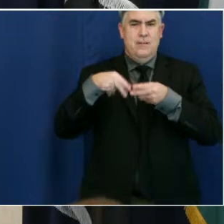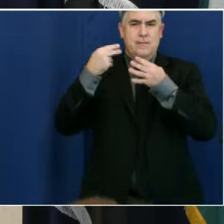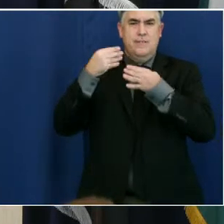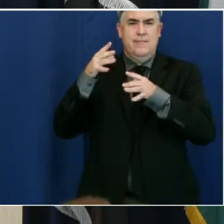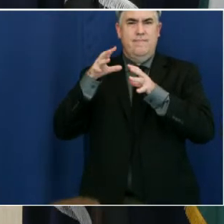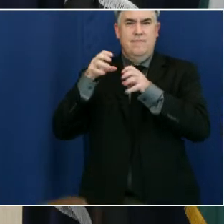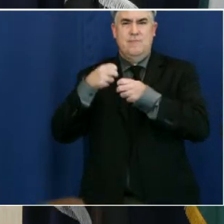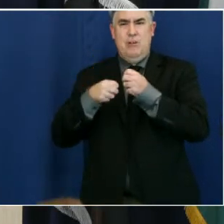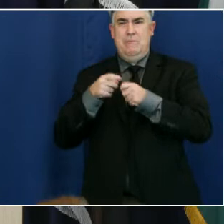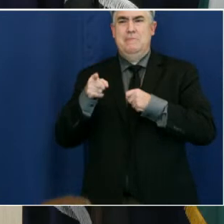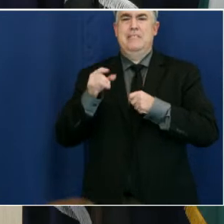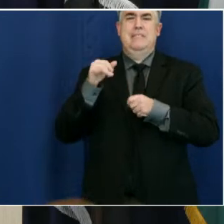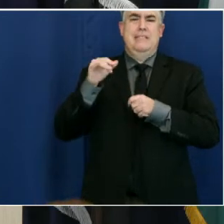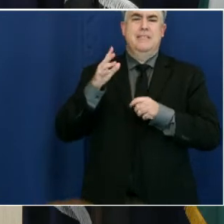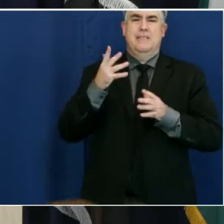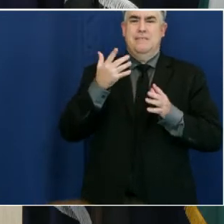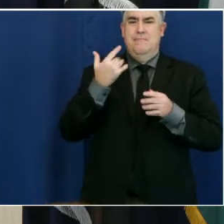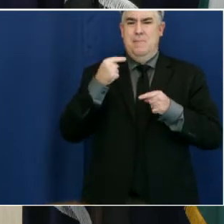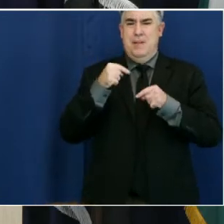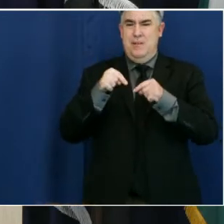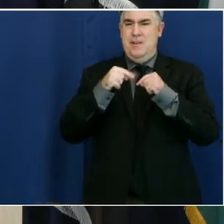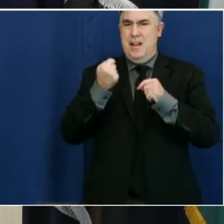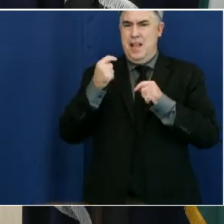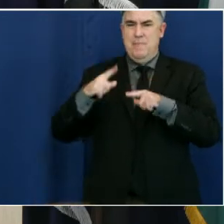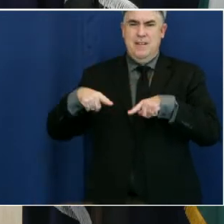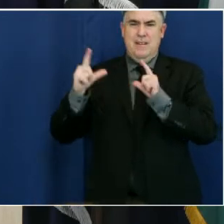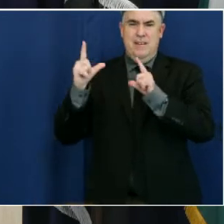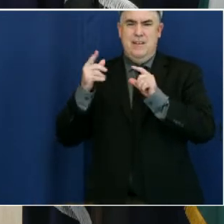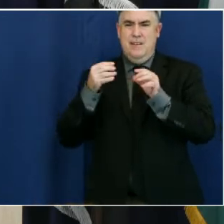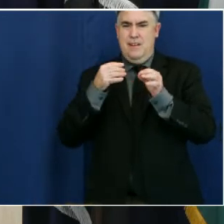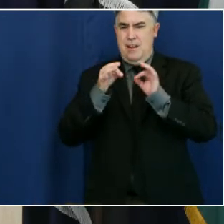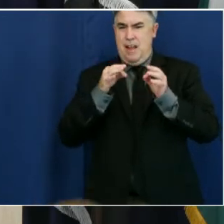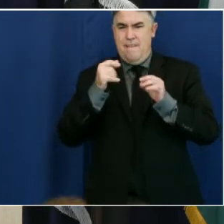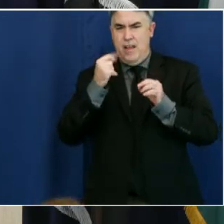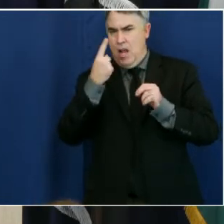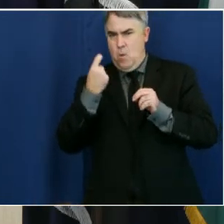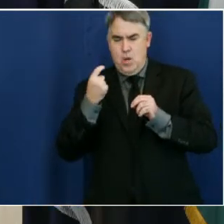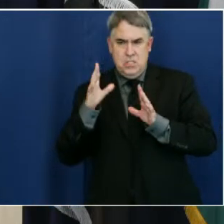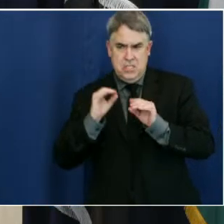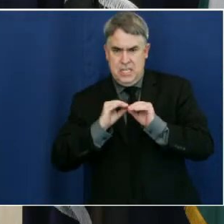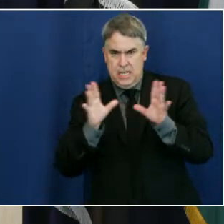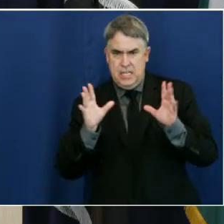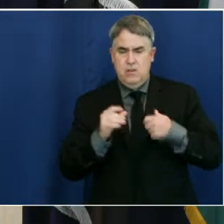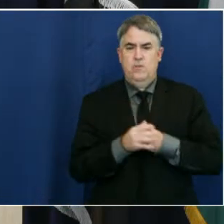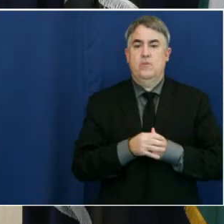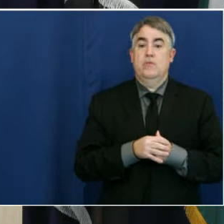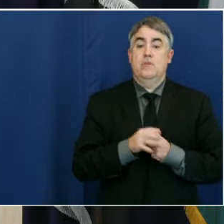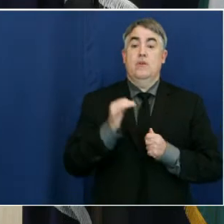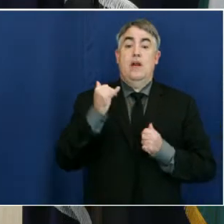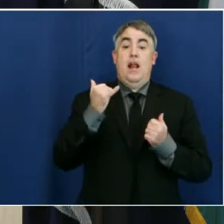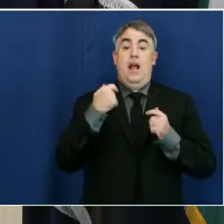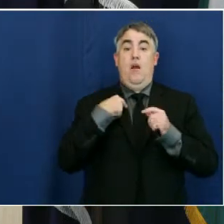slides back up and reiterate those main points if you have any. With that, let's go to our call-in questions.